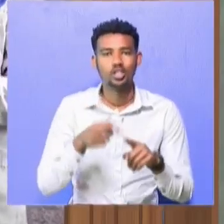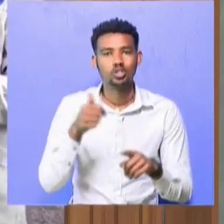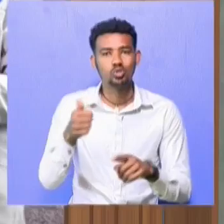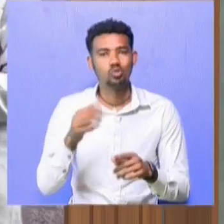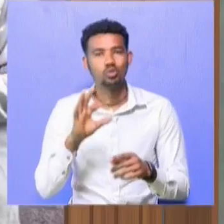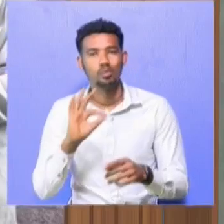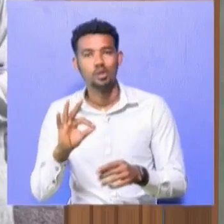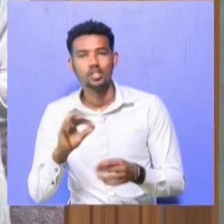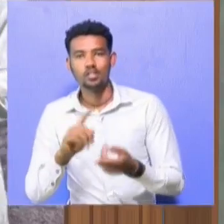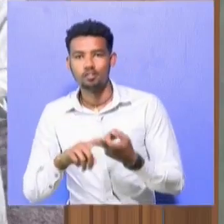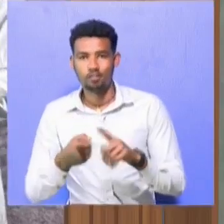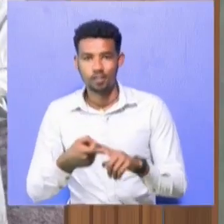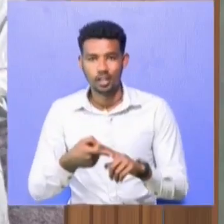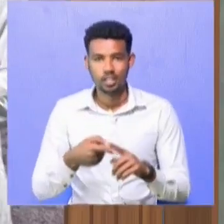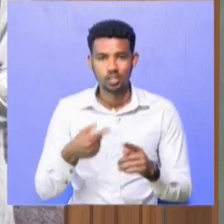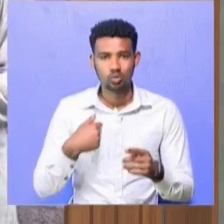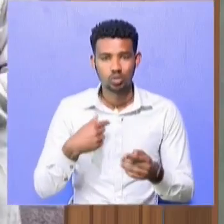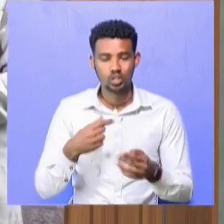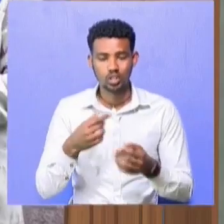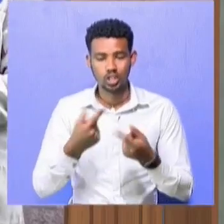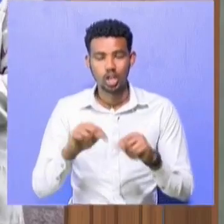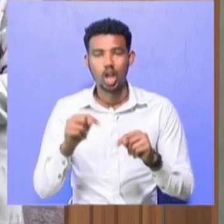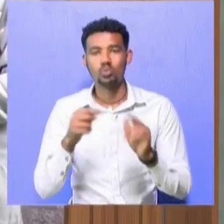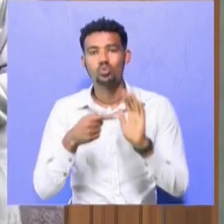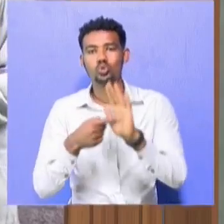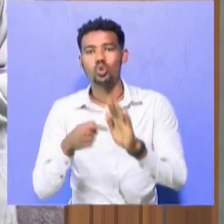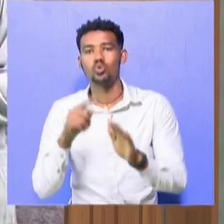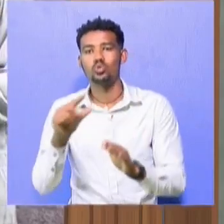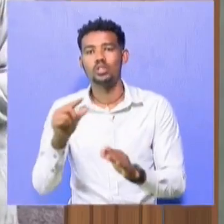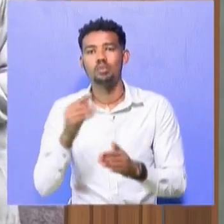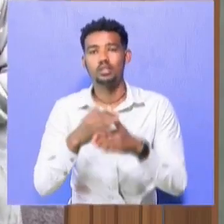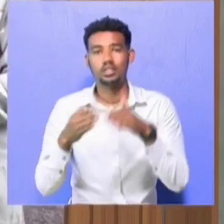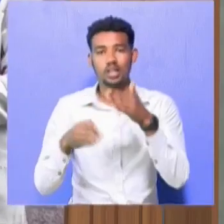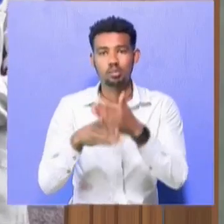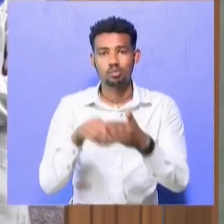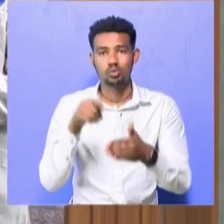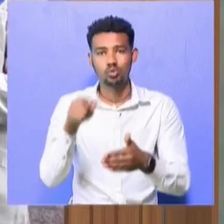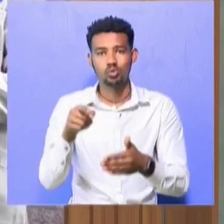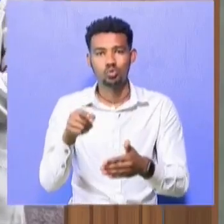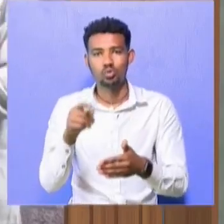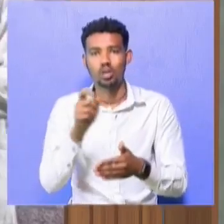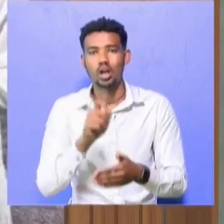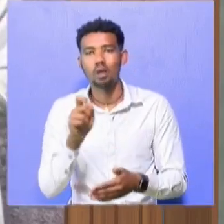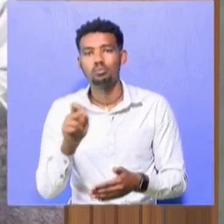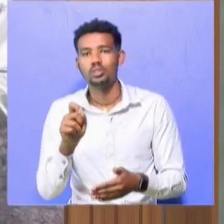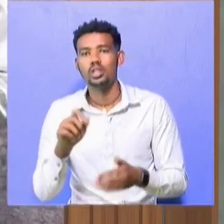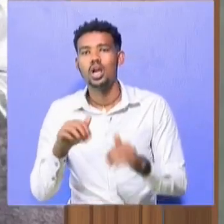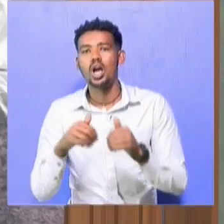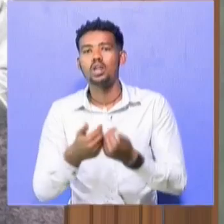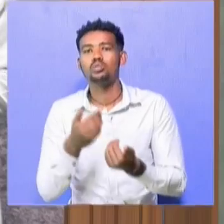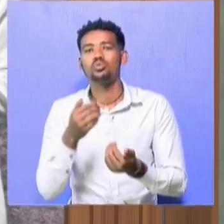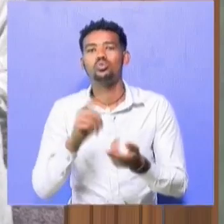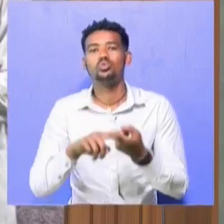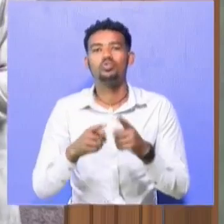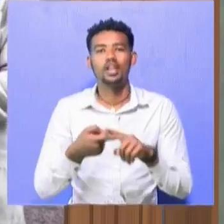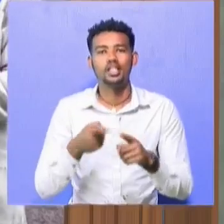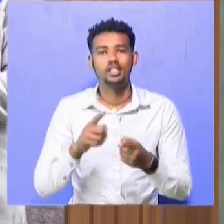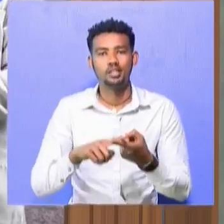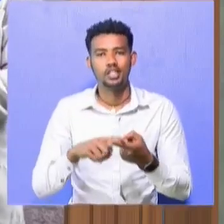friends. So I was trying to show you that some steps that you have to be kept so as to write your friendly